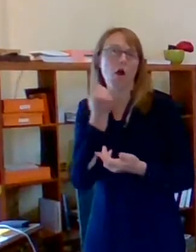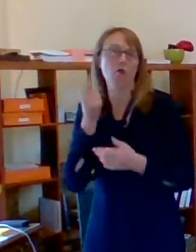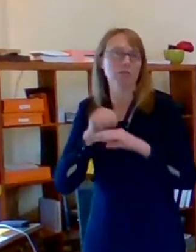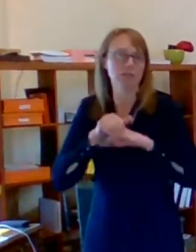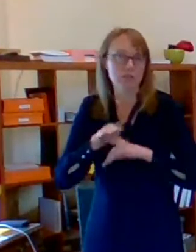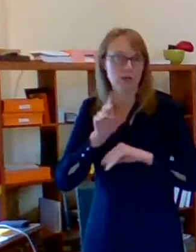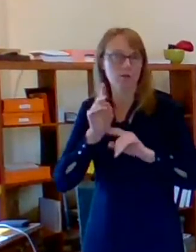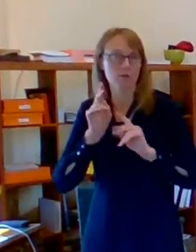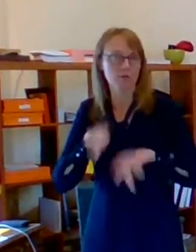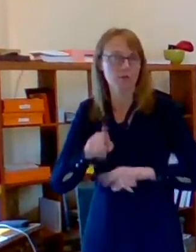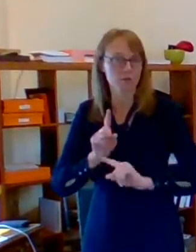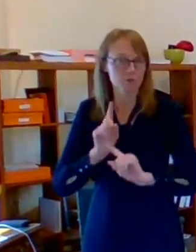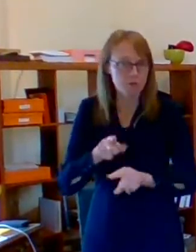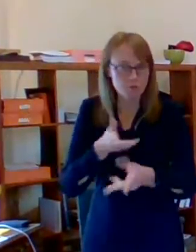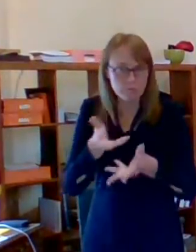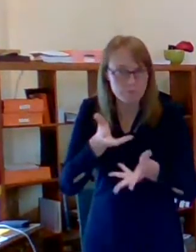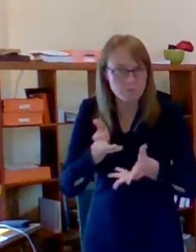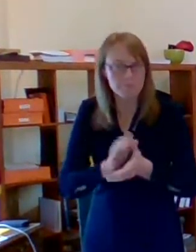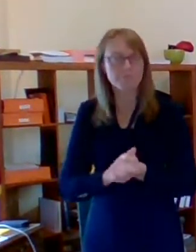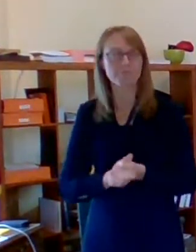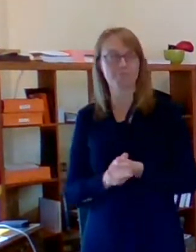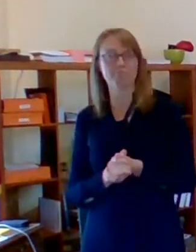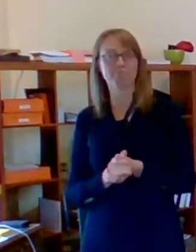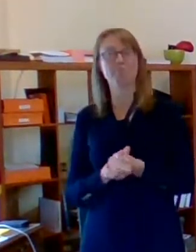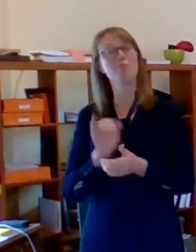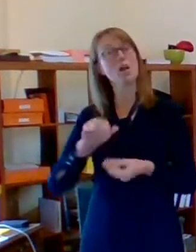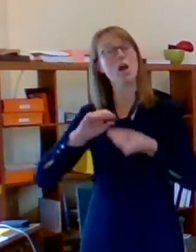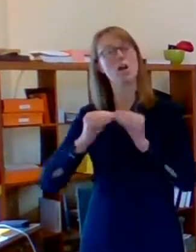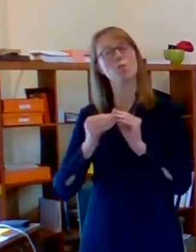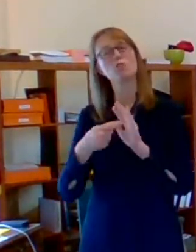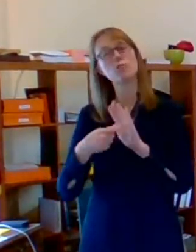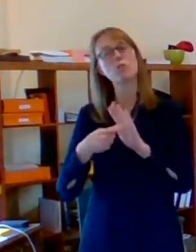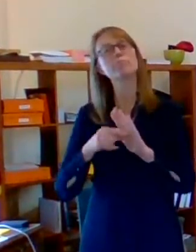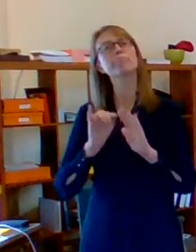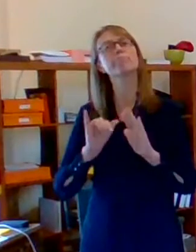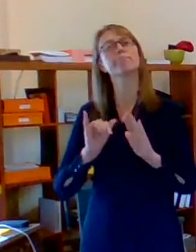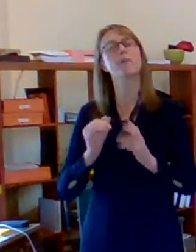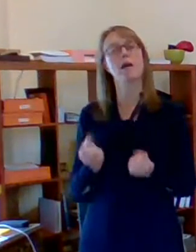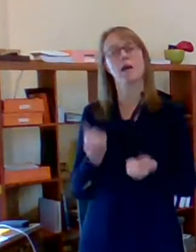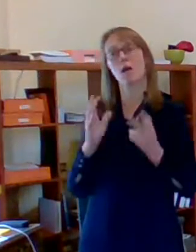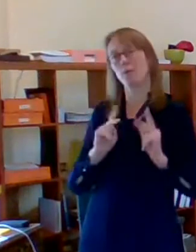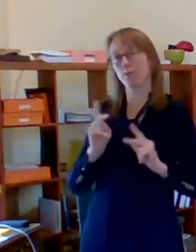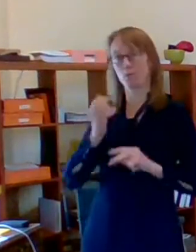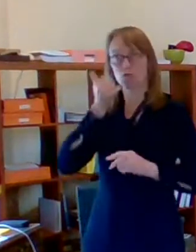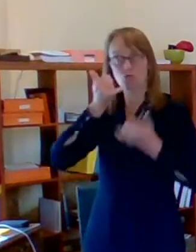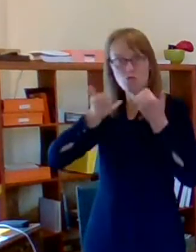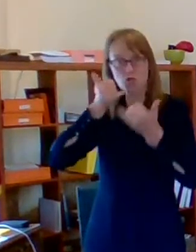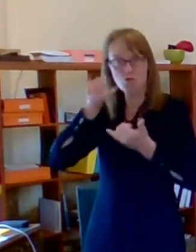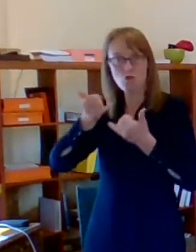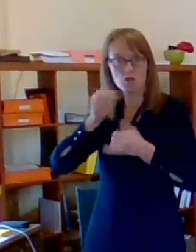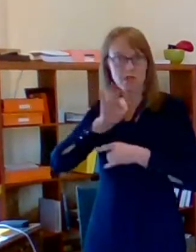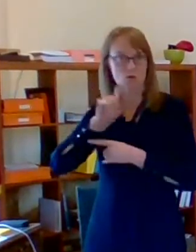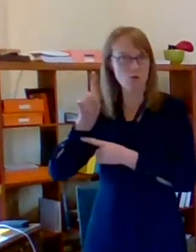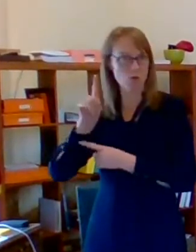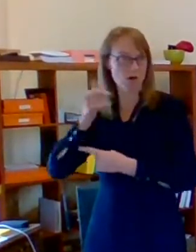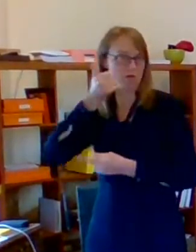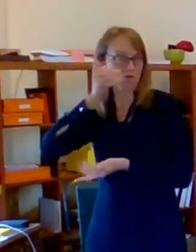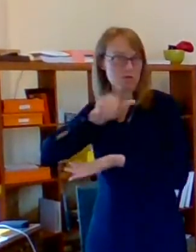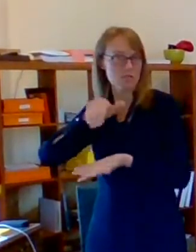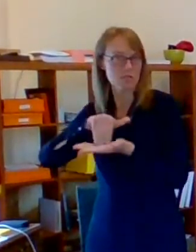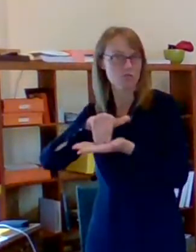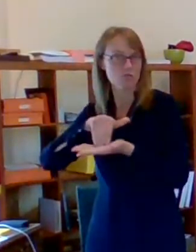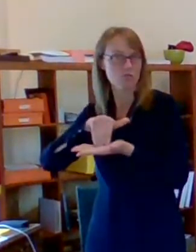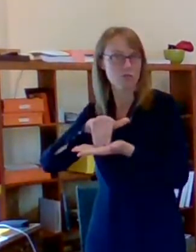that are coming into that call center. And, you know, we hope to divert in a year